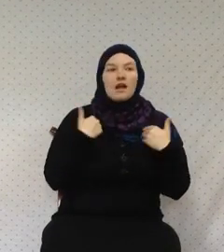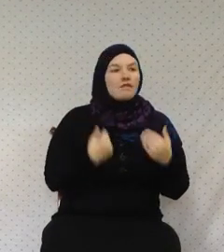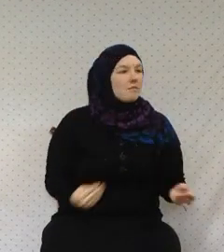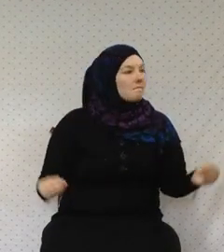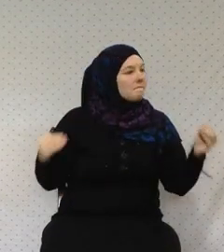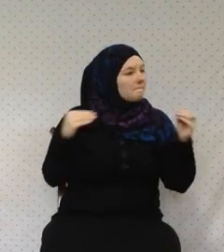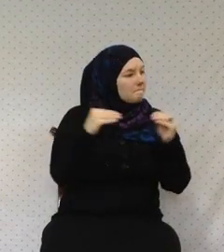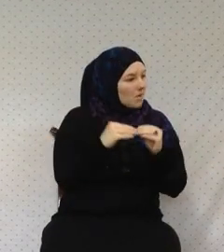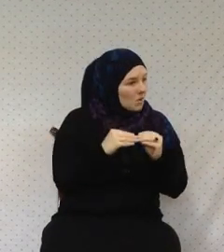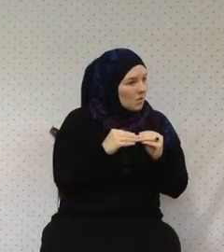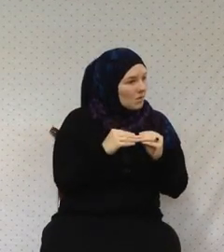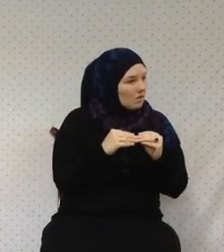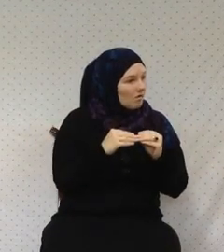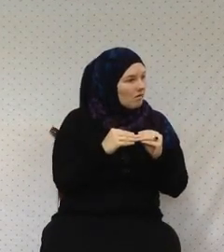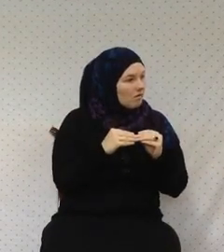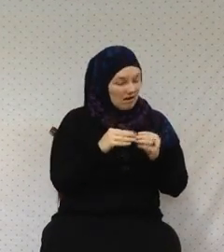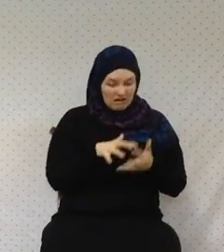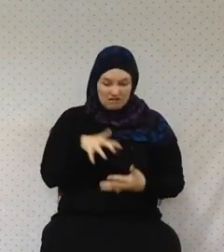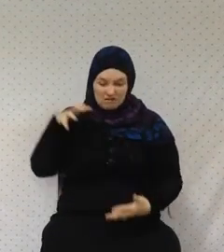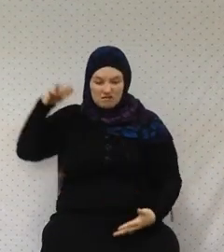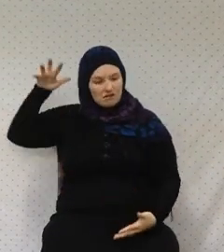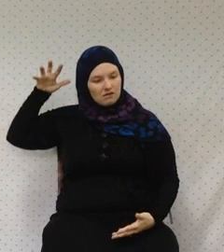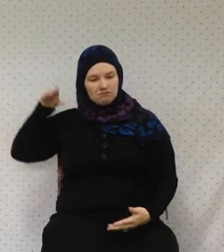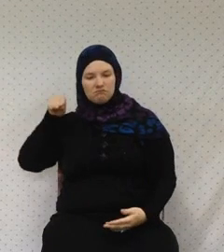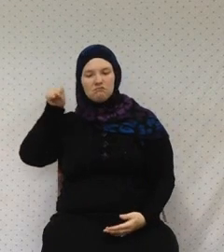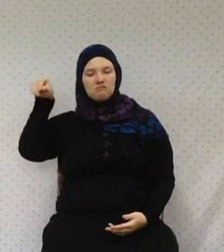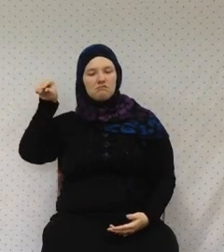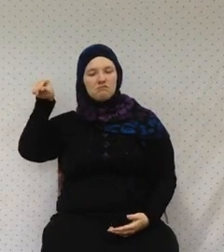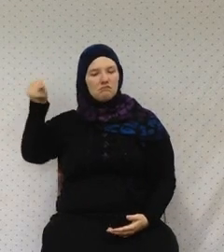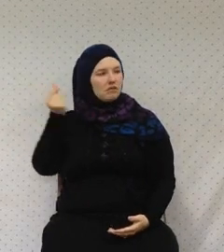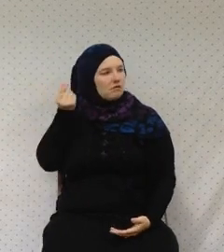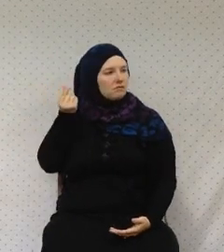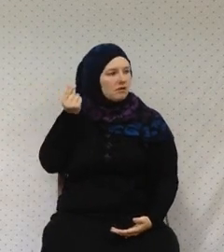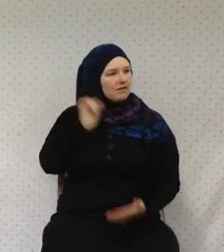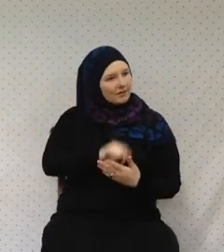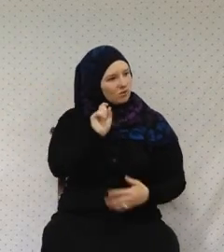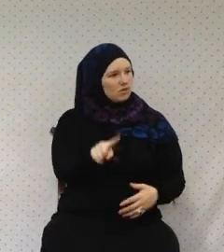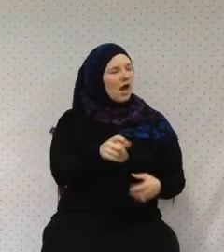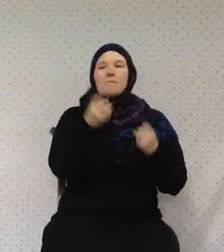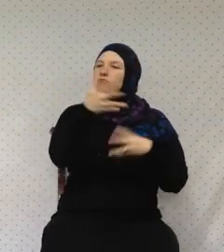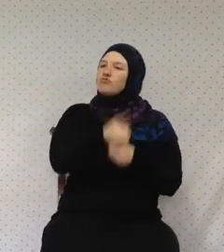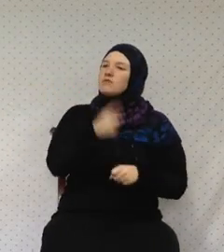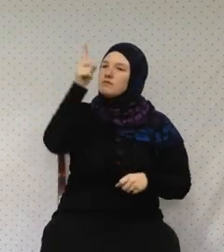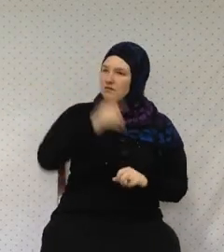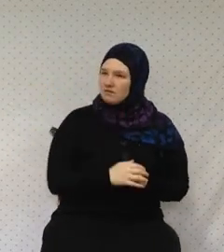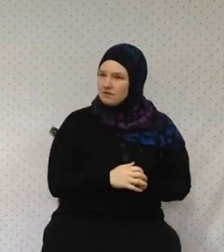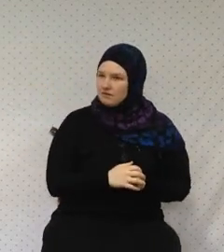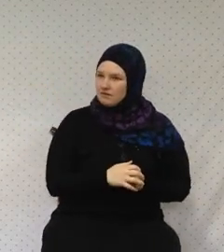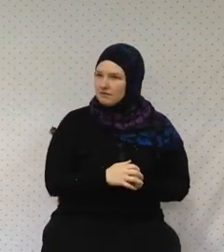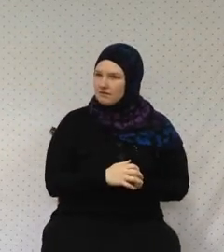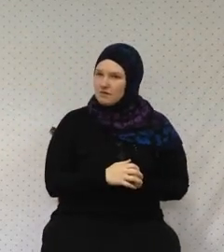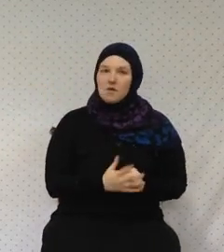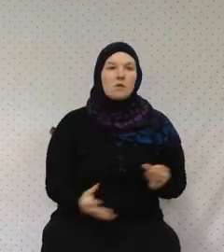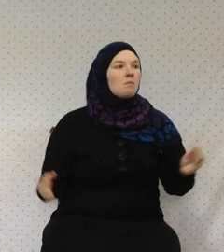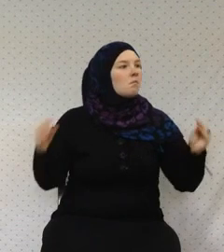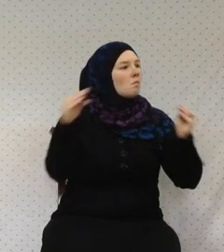more and don't give as much, then there is a question. There is a question. The more